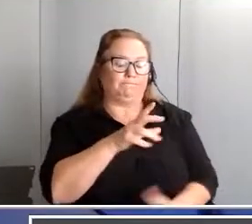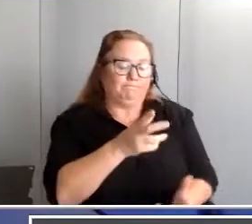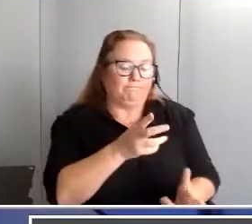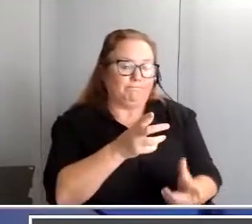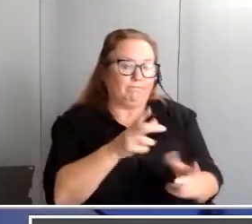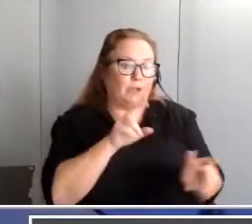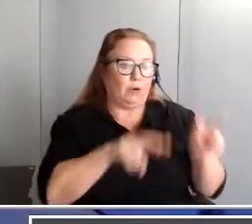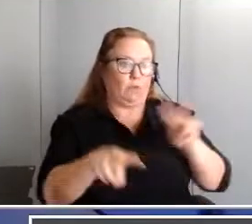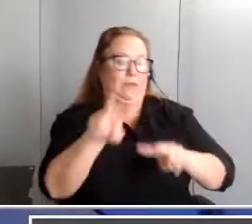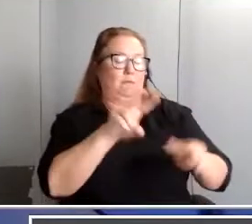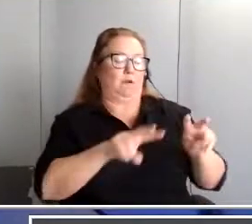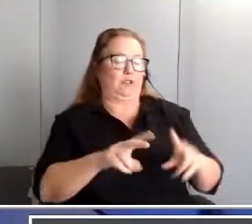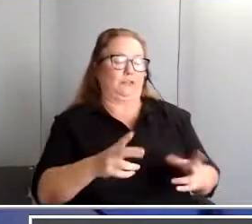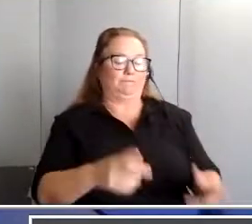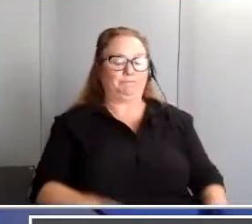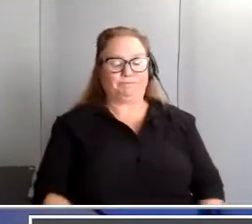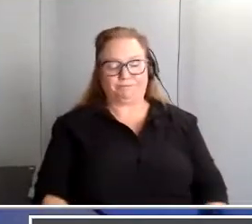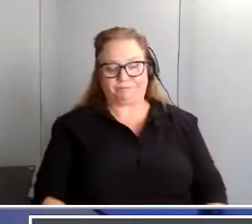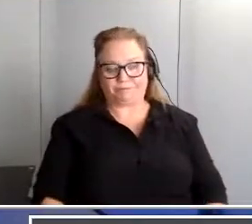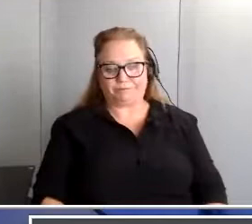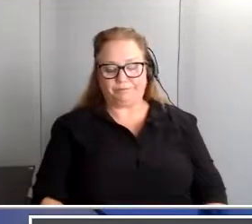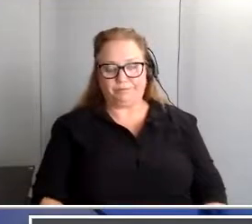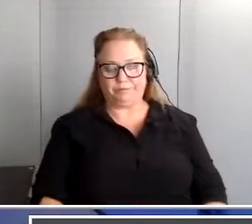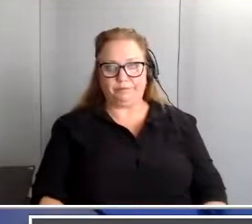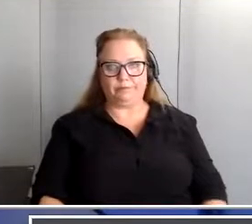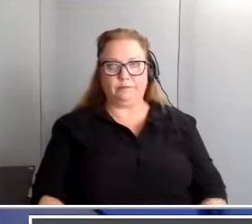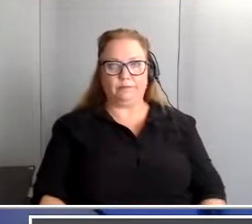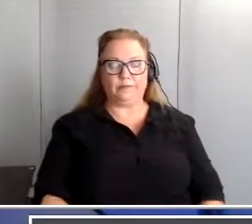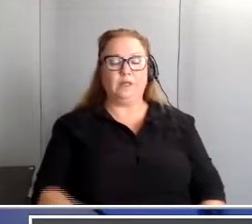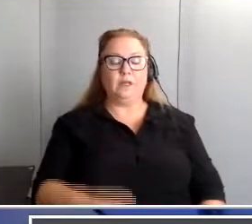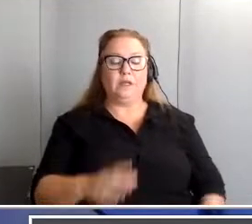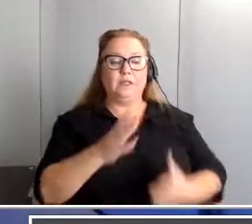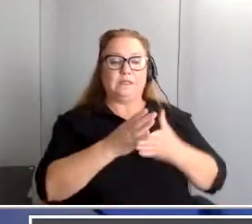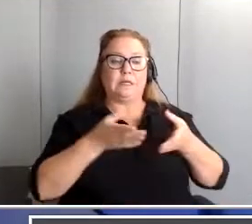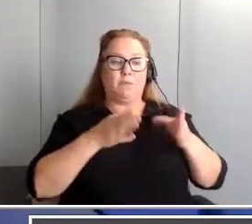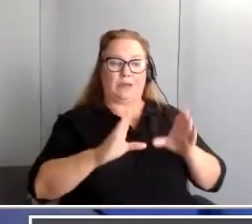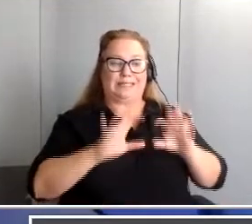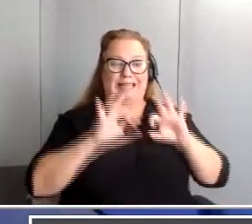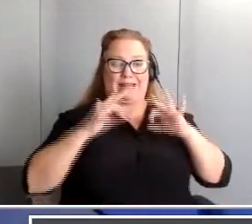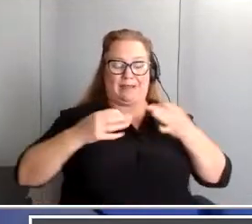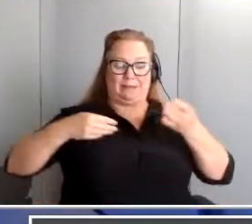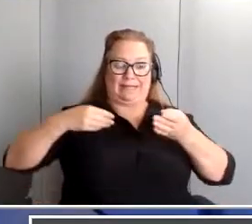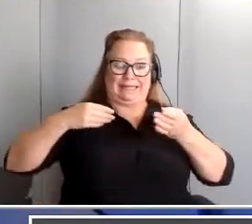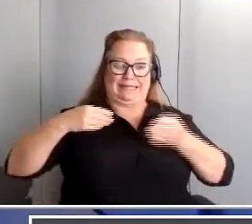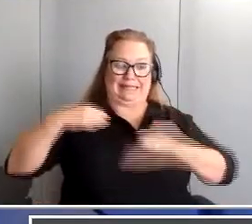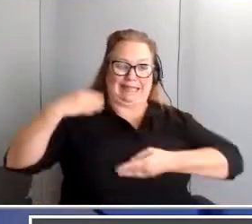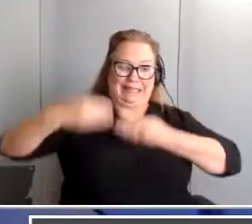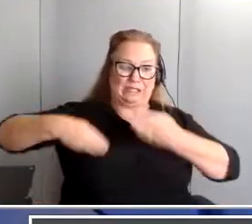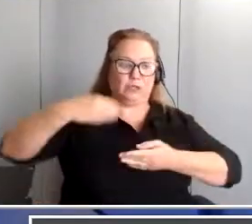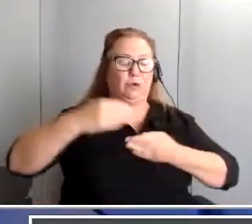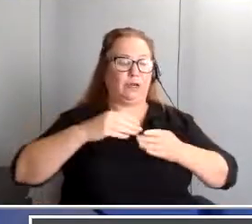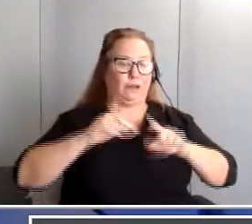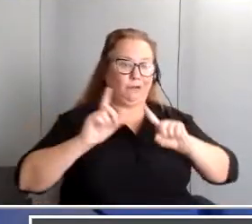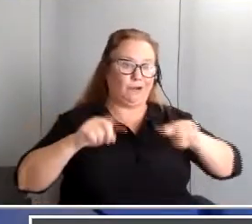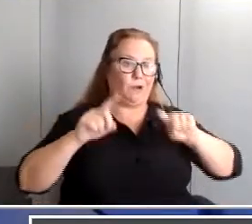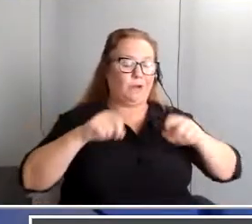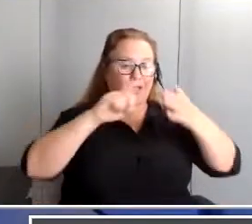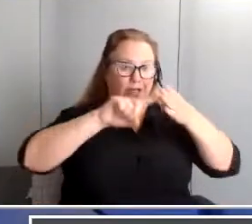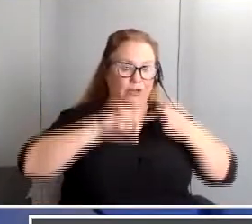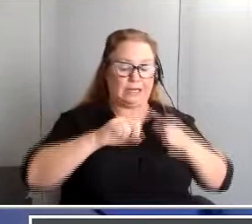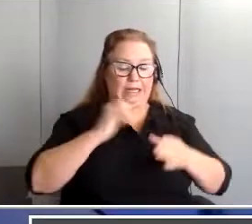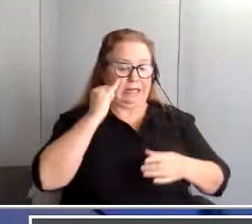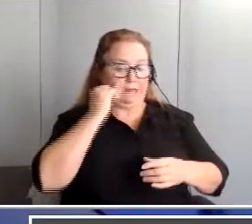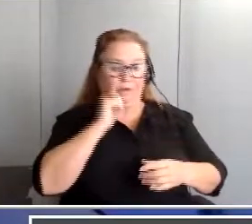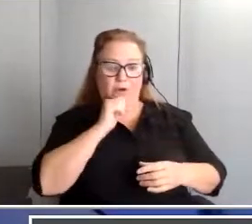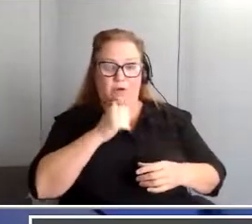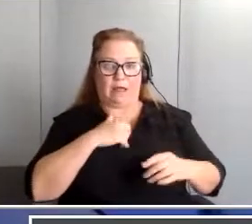So did I hear you say, though, in some ways, having that family history puts you in a place where you were constantly getting checked, where if somebody didn't have that family history,